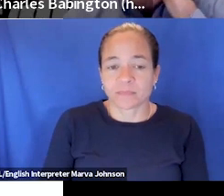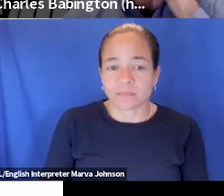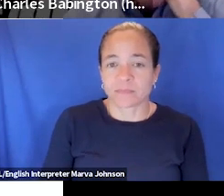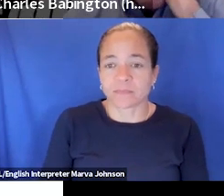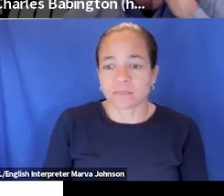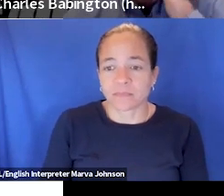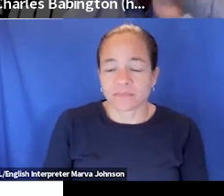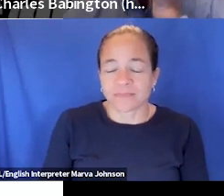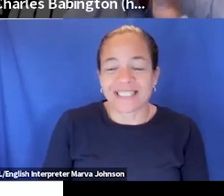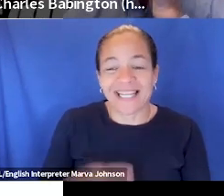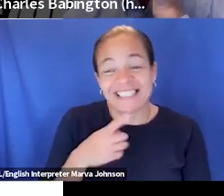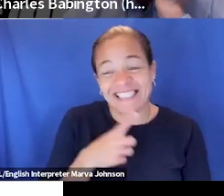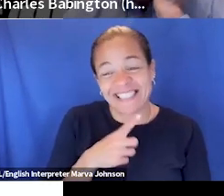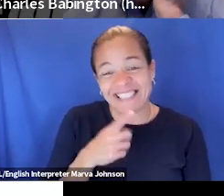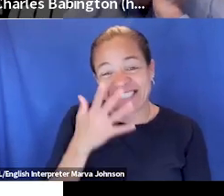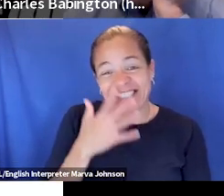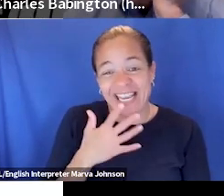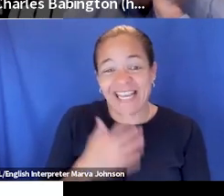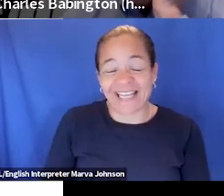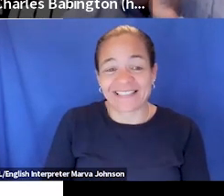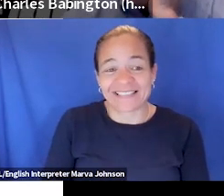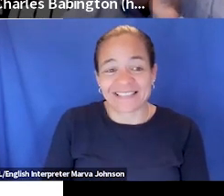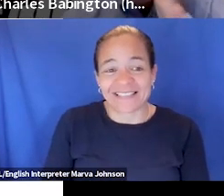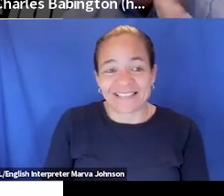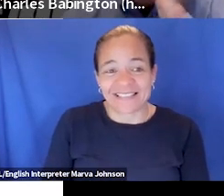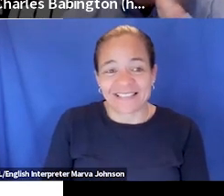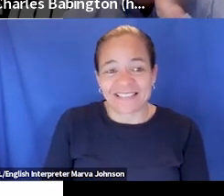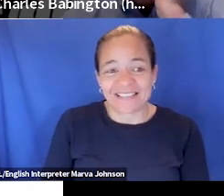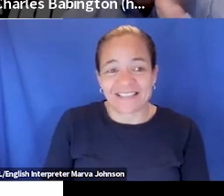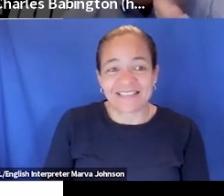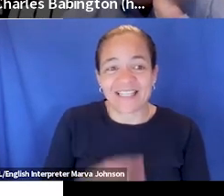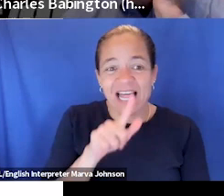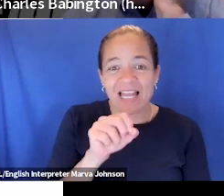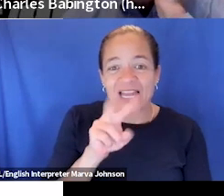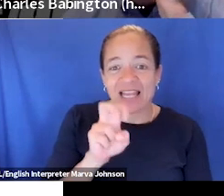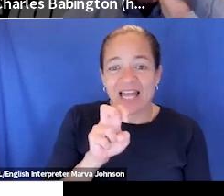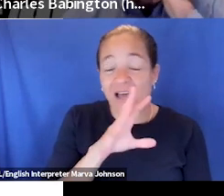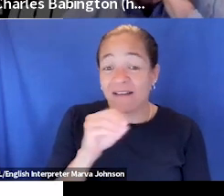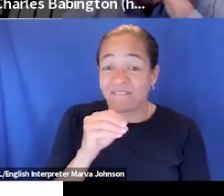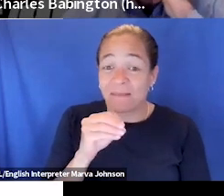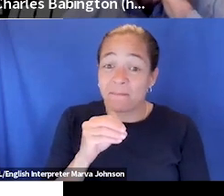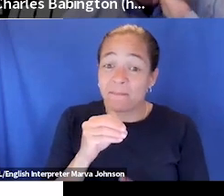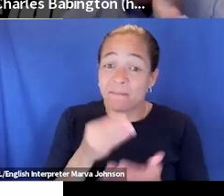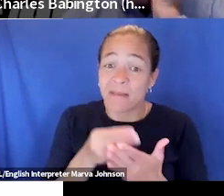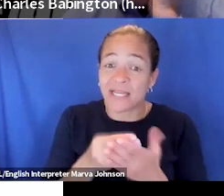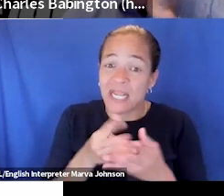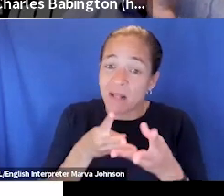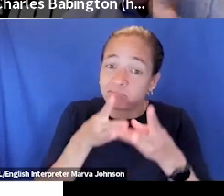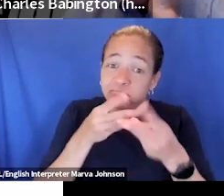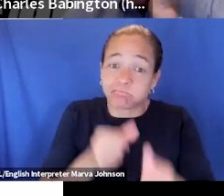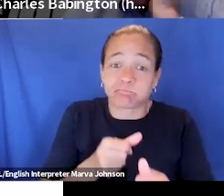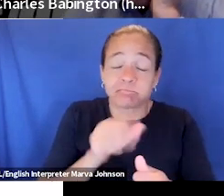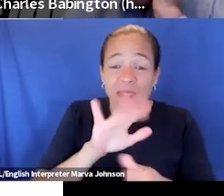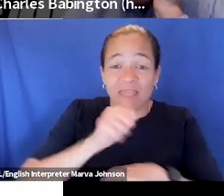Actually, this is kind of sad. You can tell that love and money went into this very nice headstone. I don't know